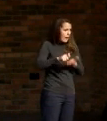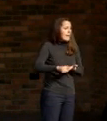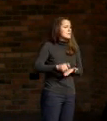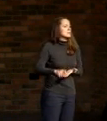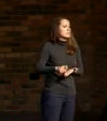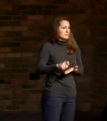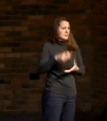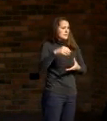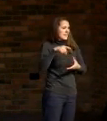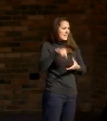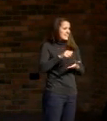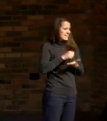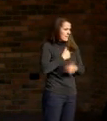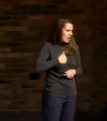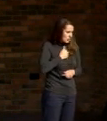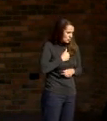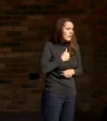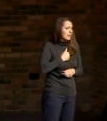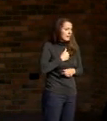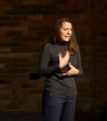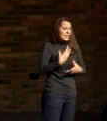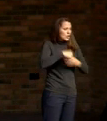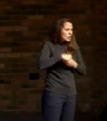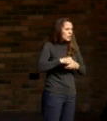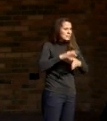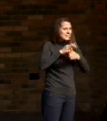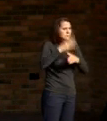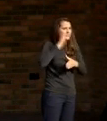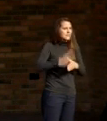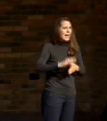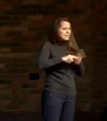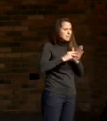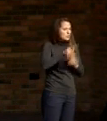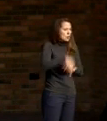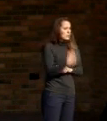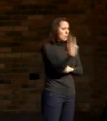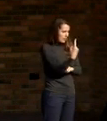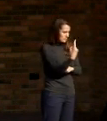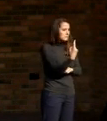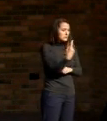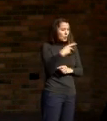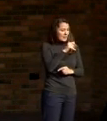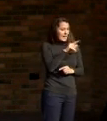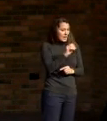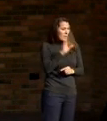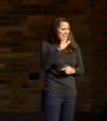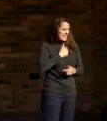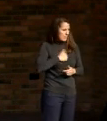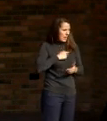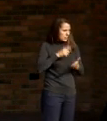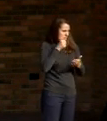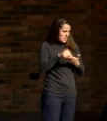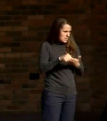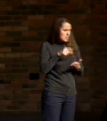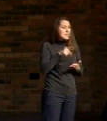his Apology, "The substance of God was one." And in Plato's Apology, which he in